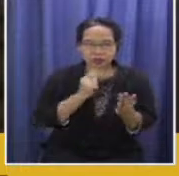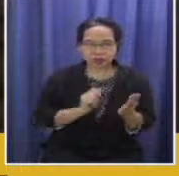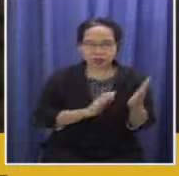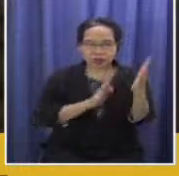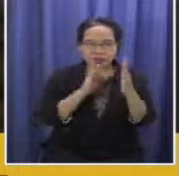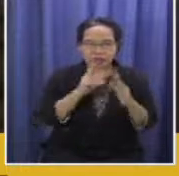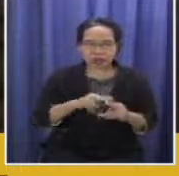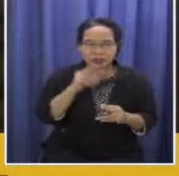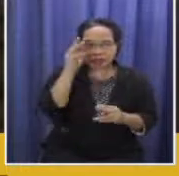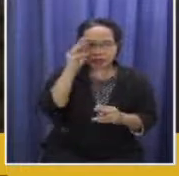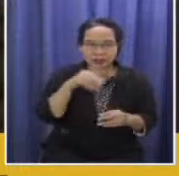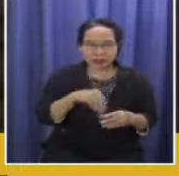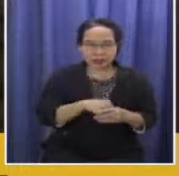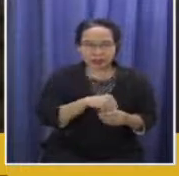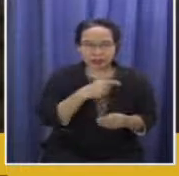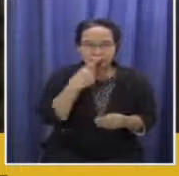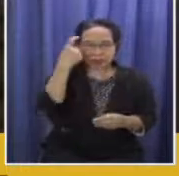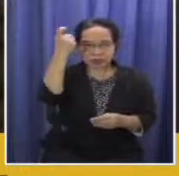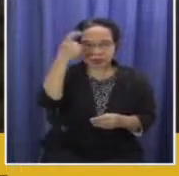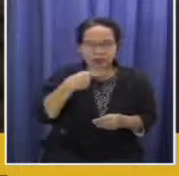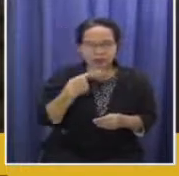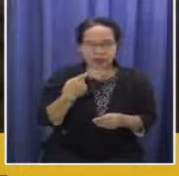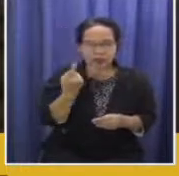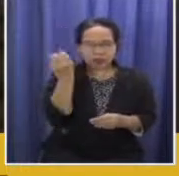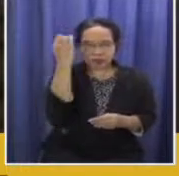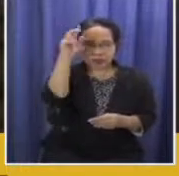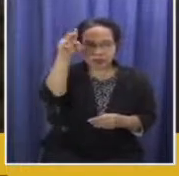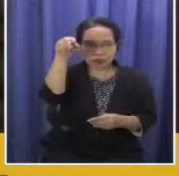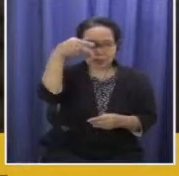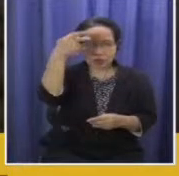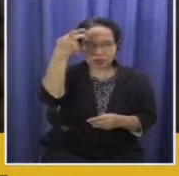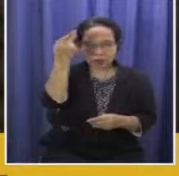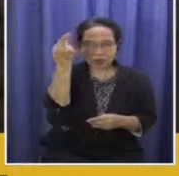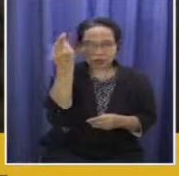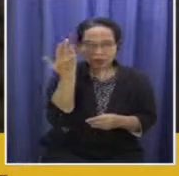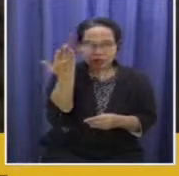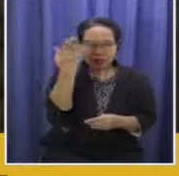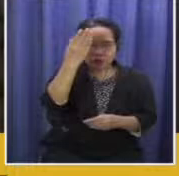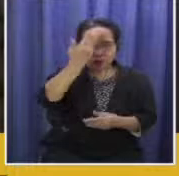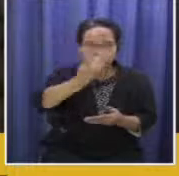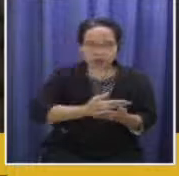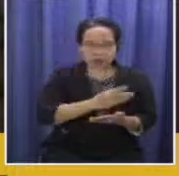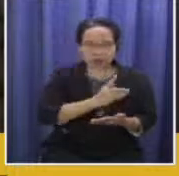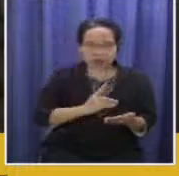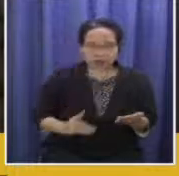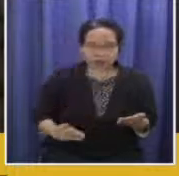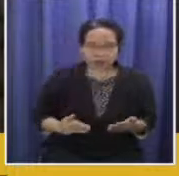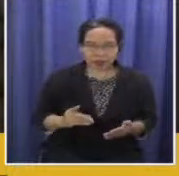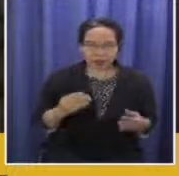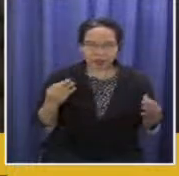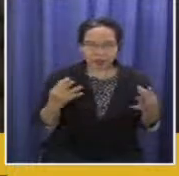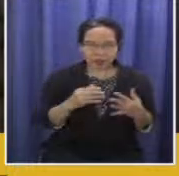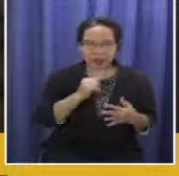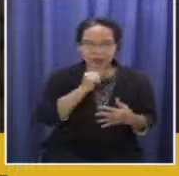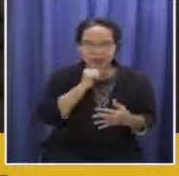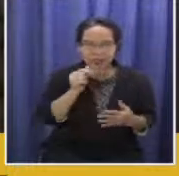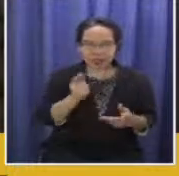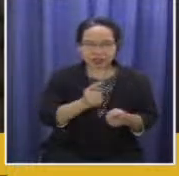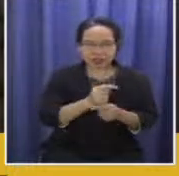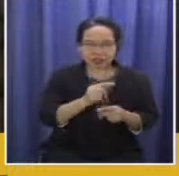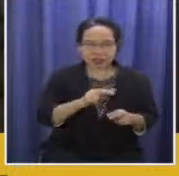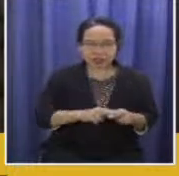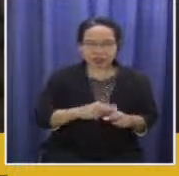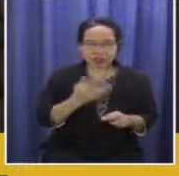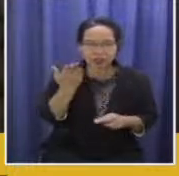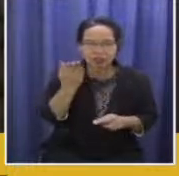appeared unto him in a dream, saying, Joseph, thou son of David, fear not to